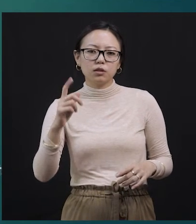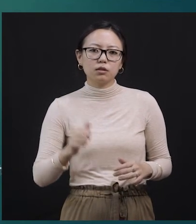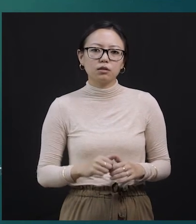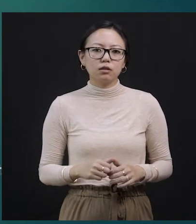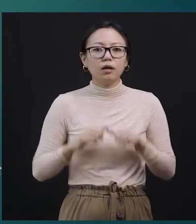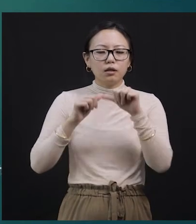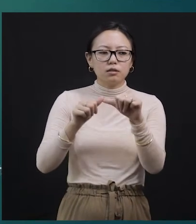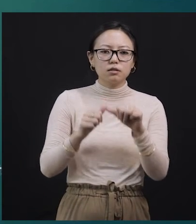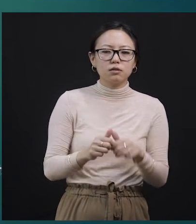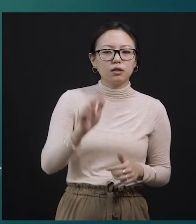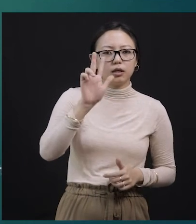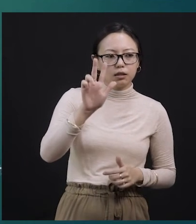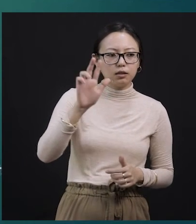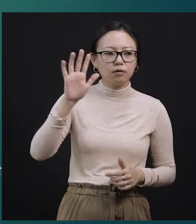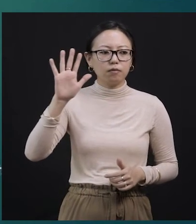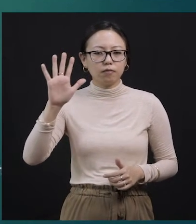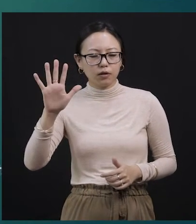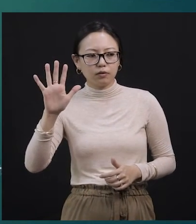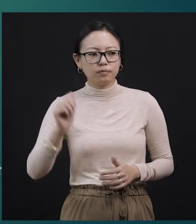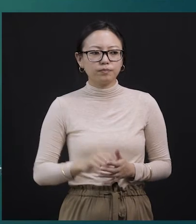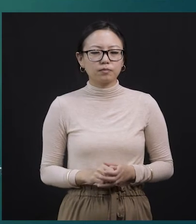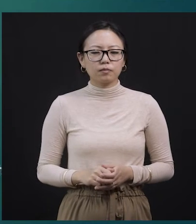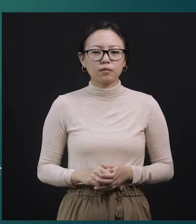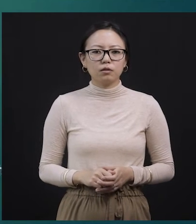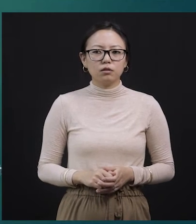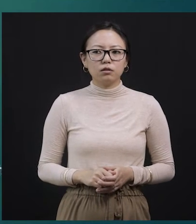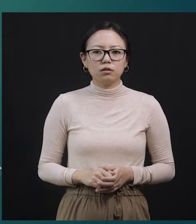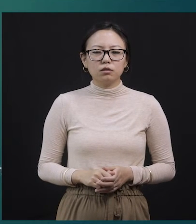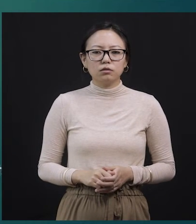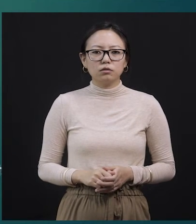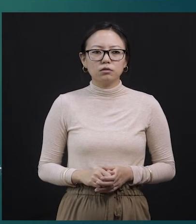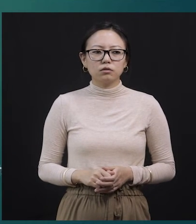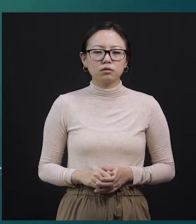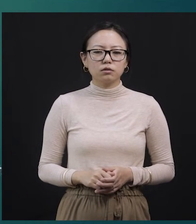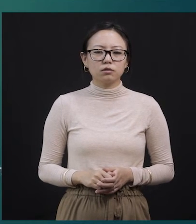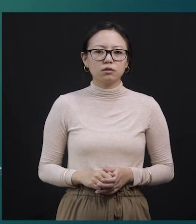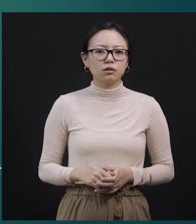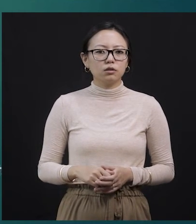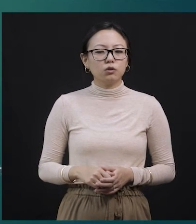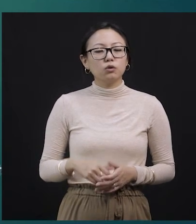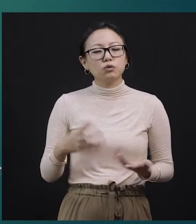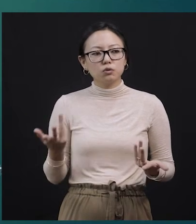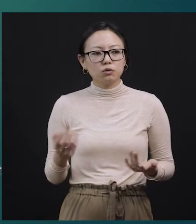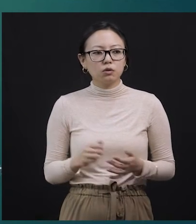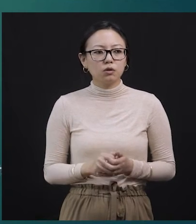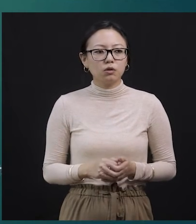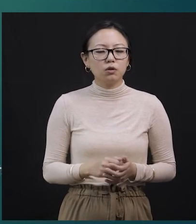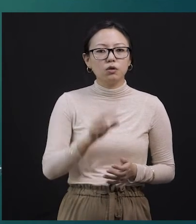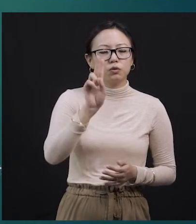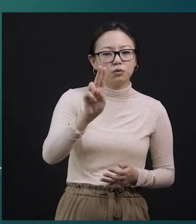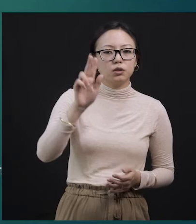remainder is 1, so one student will be excess and each student will receive how many sweets,